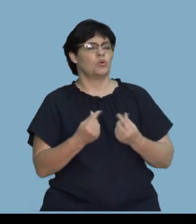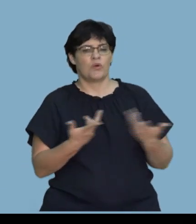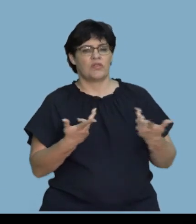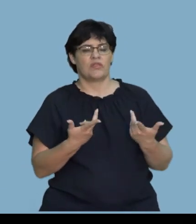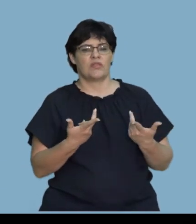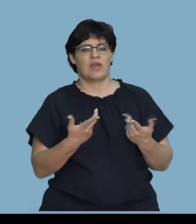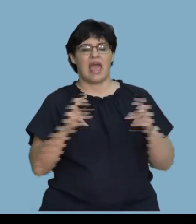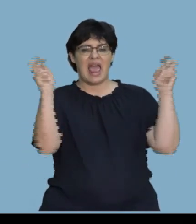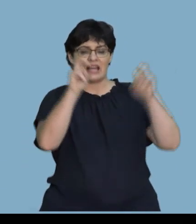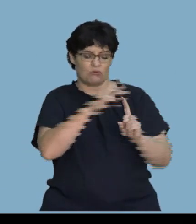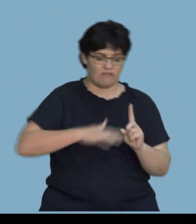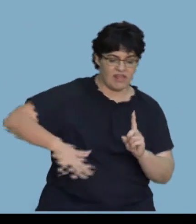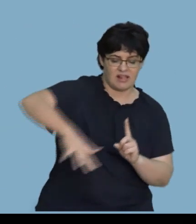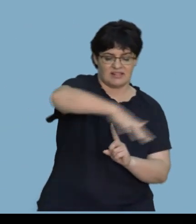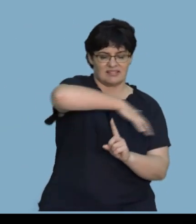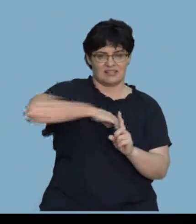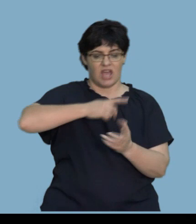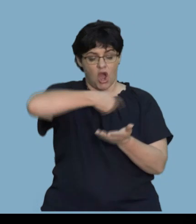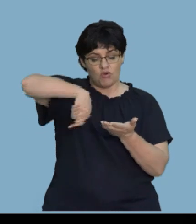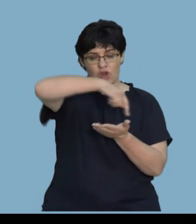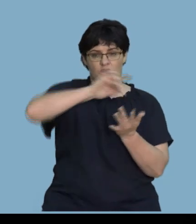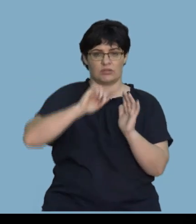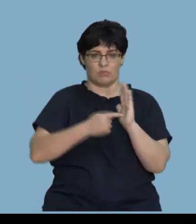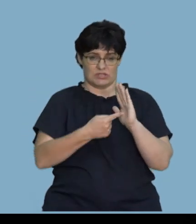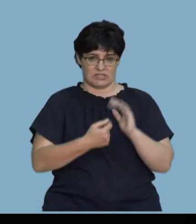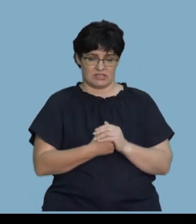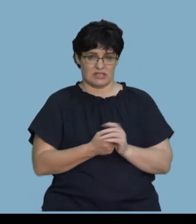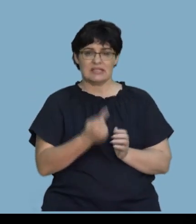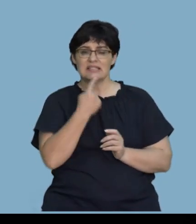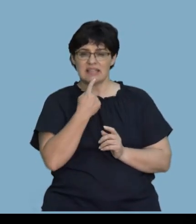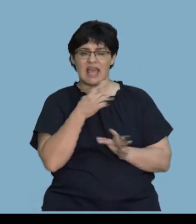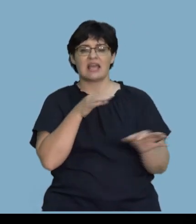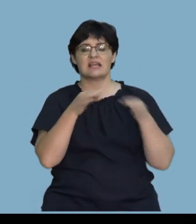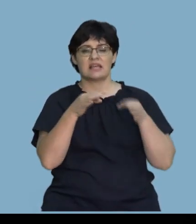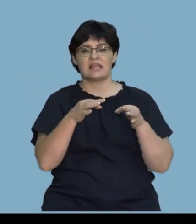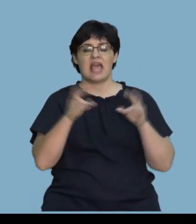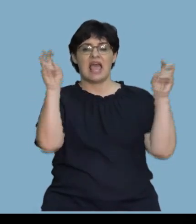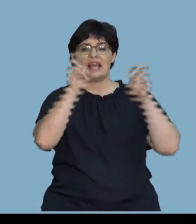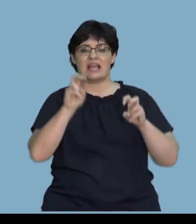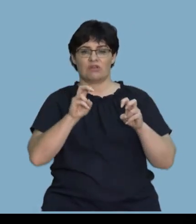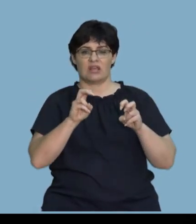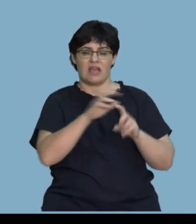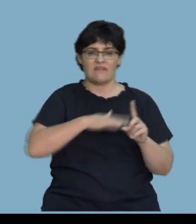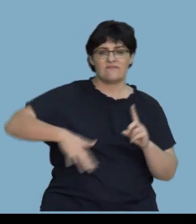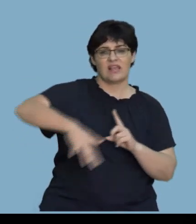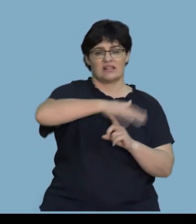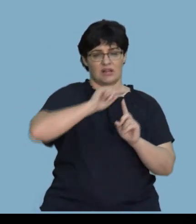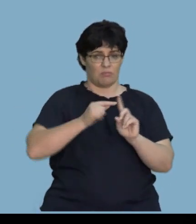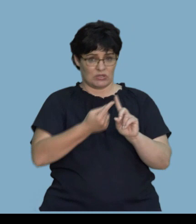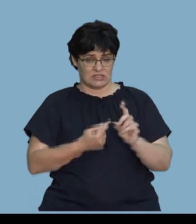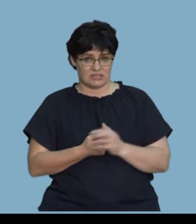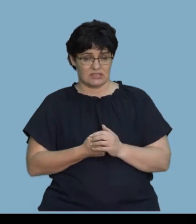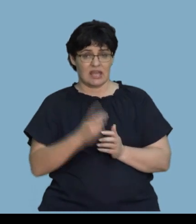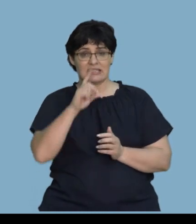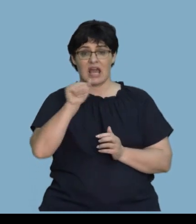point, okay? Right. Then it says define electric field at a point. The data sheet as an essential tool, E